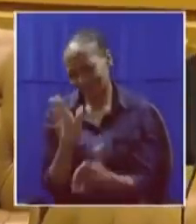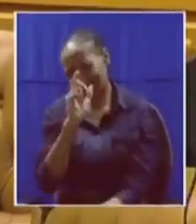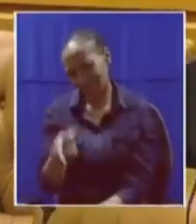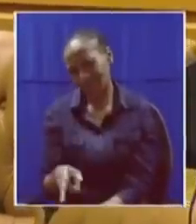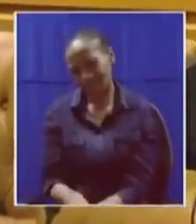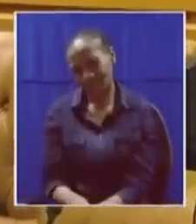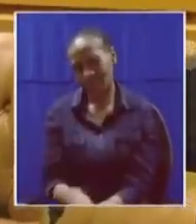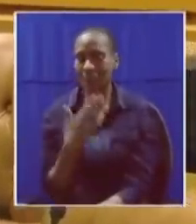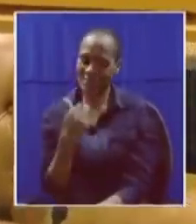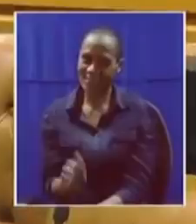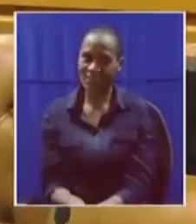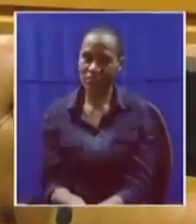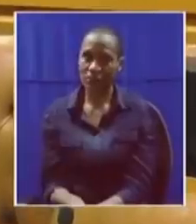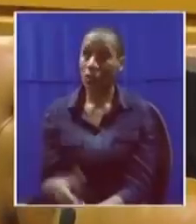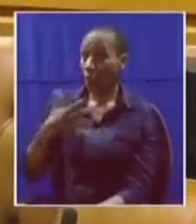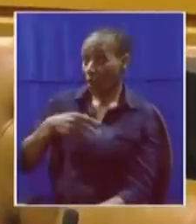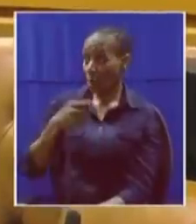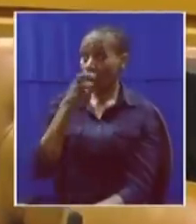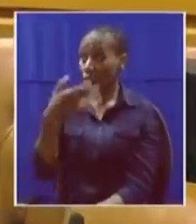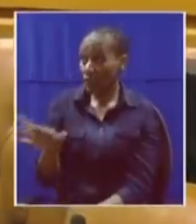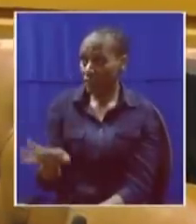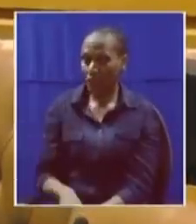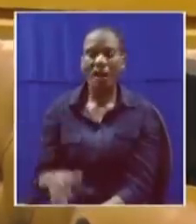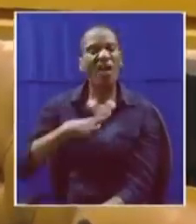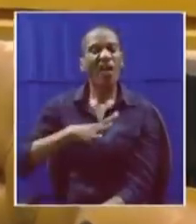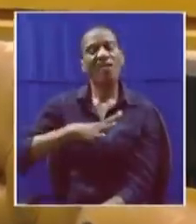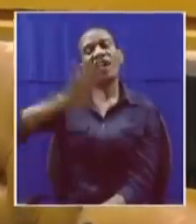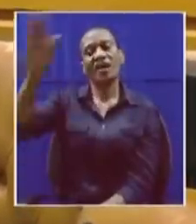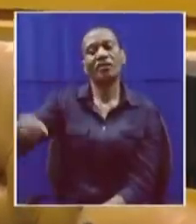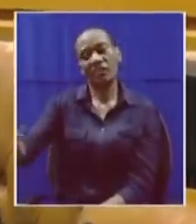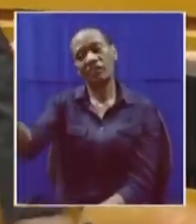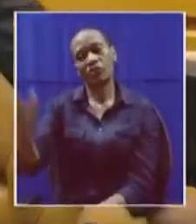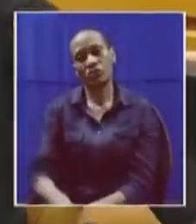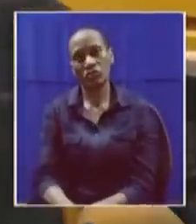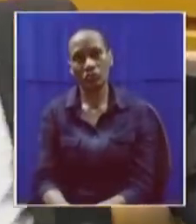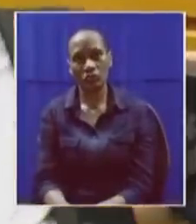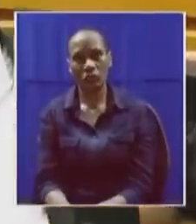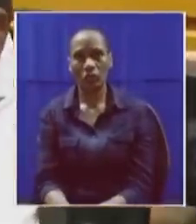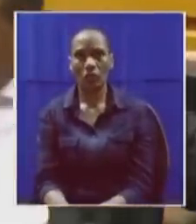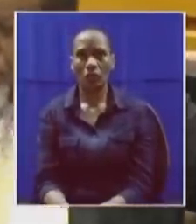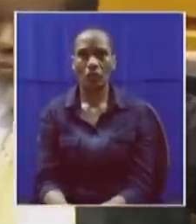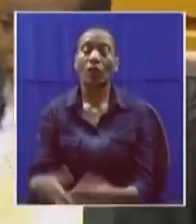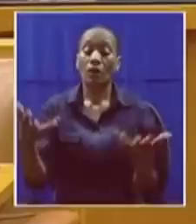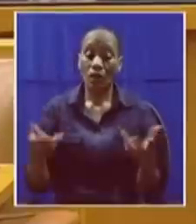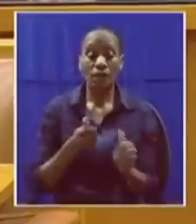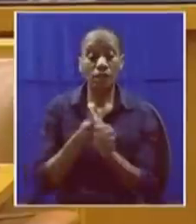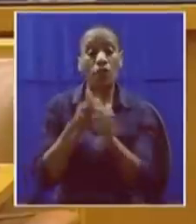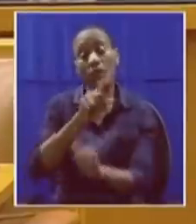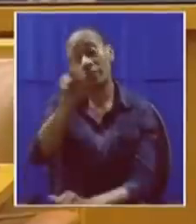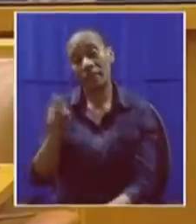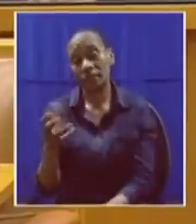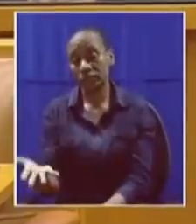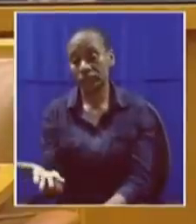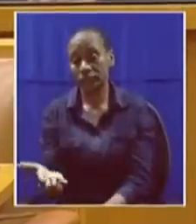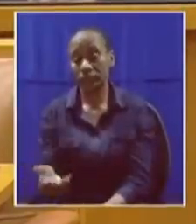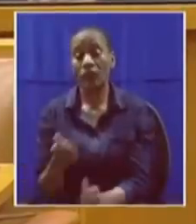please. Okay, fine, you get it. Thank you. But Thank you, Honourable Minister. The next follow-up question, order. The